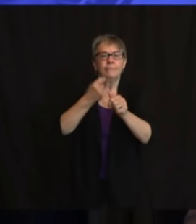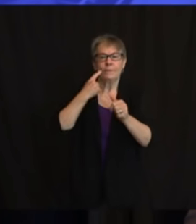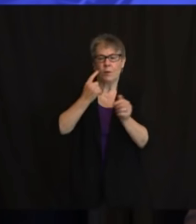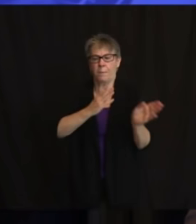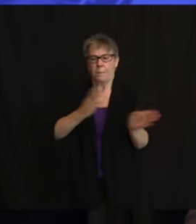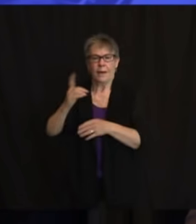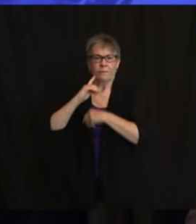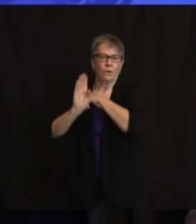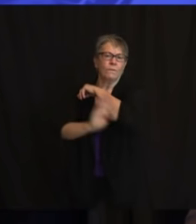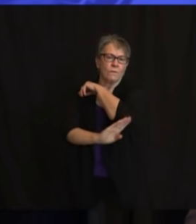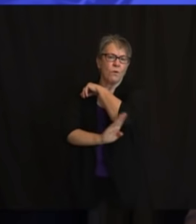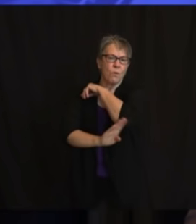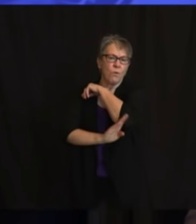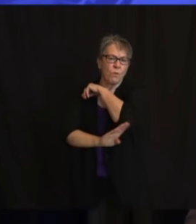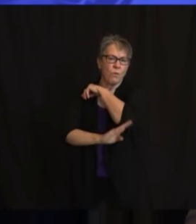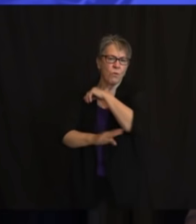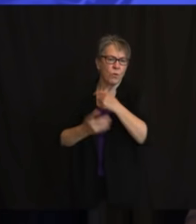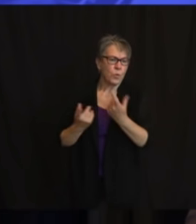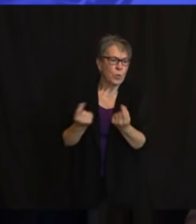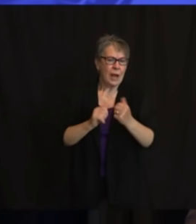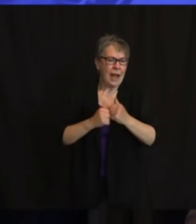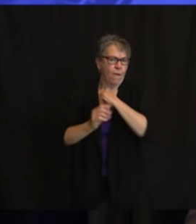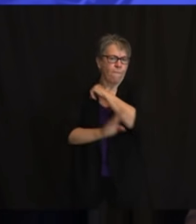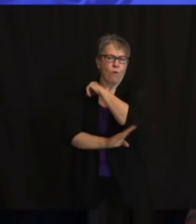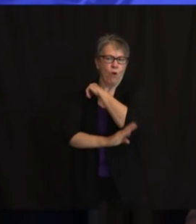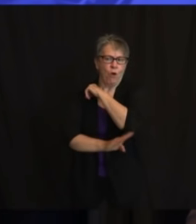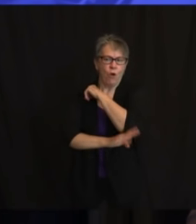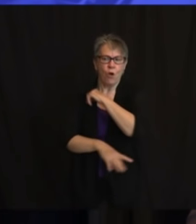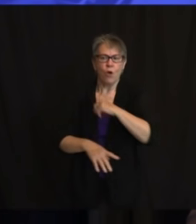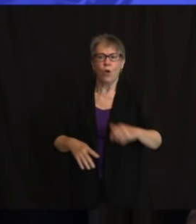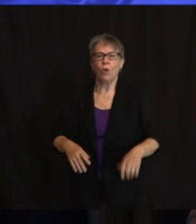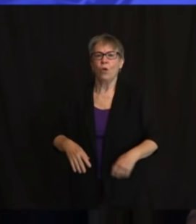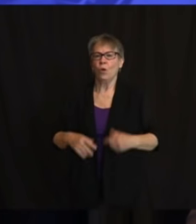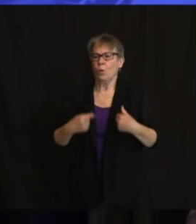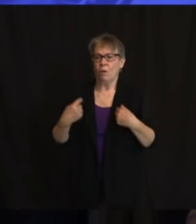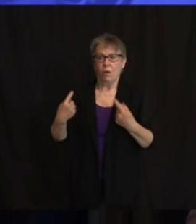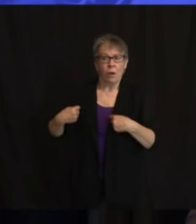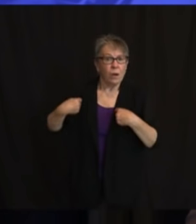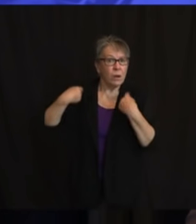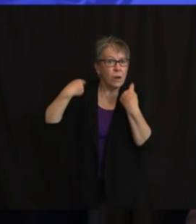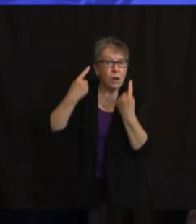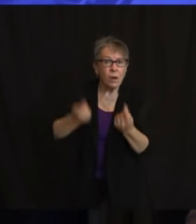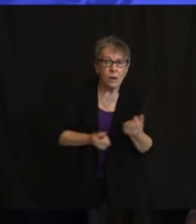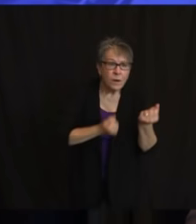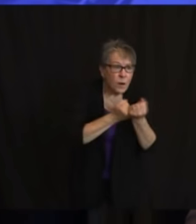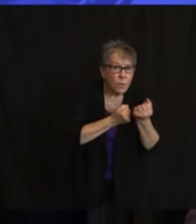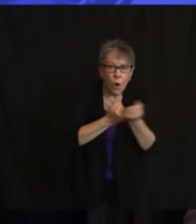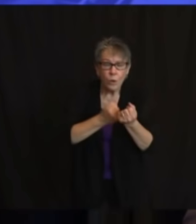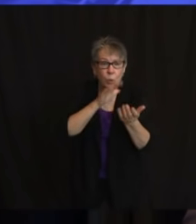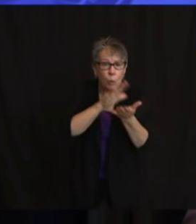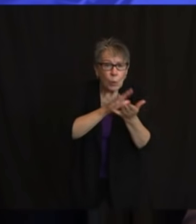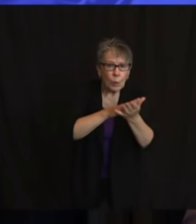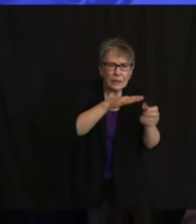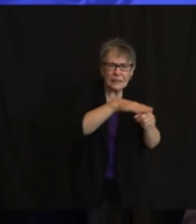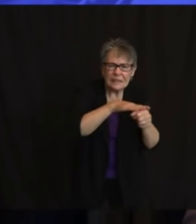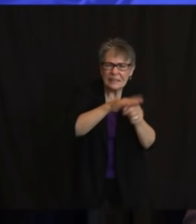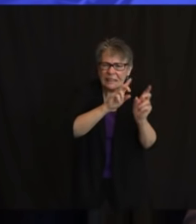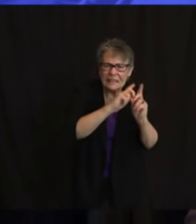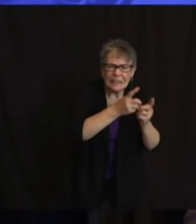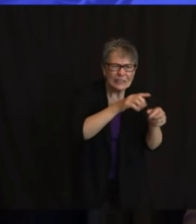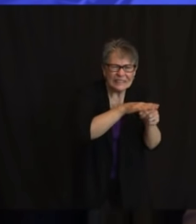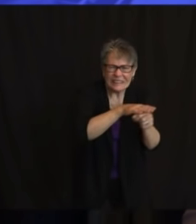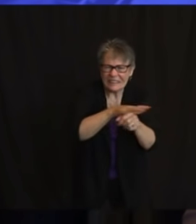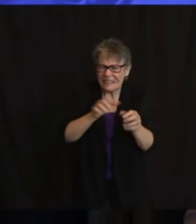districts as they rise to that challenge and take obstacles none of us could have envisioned when we set out to be educators.